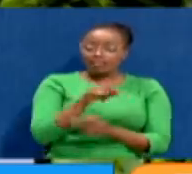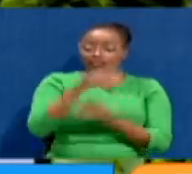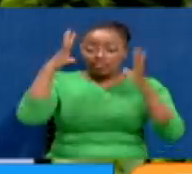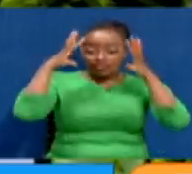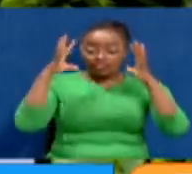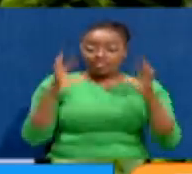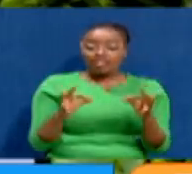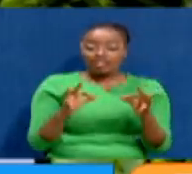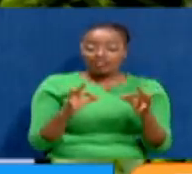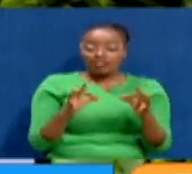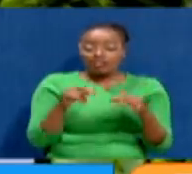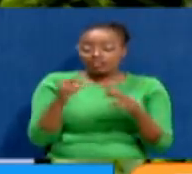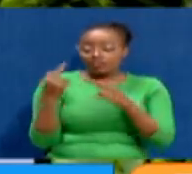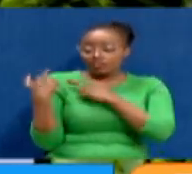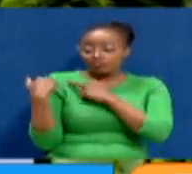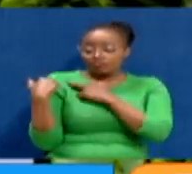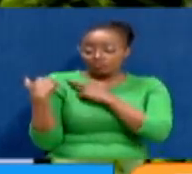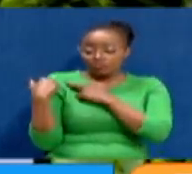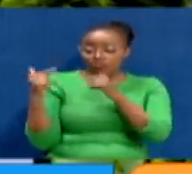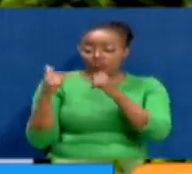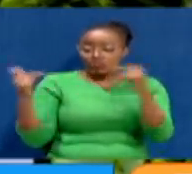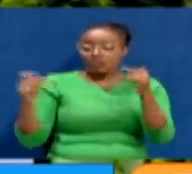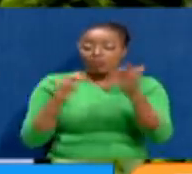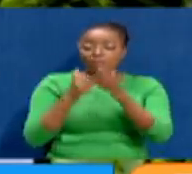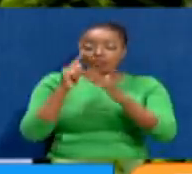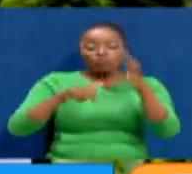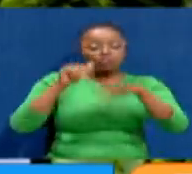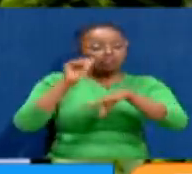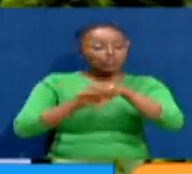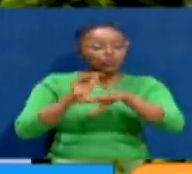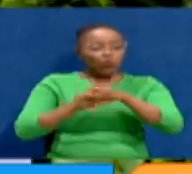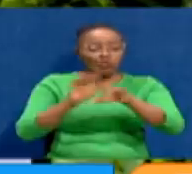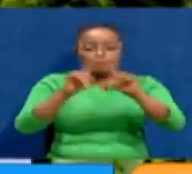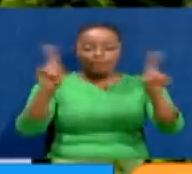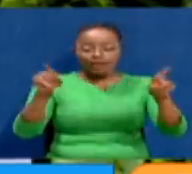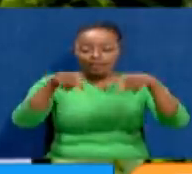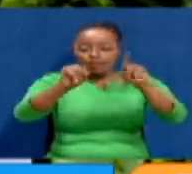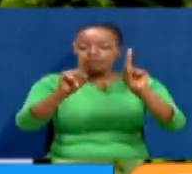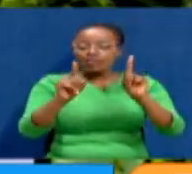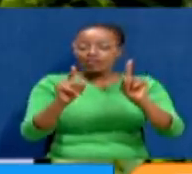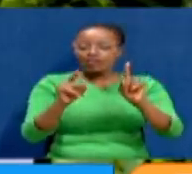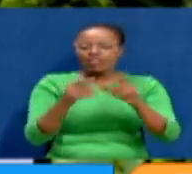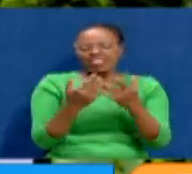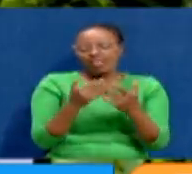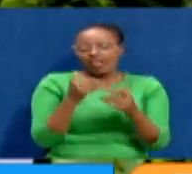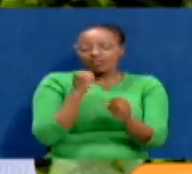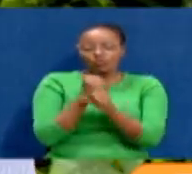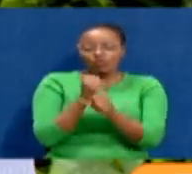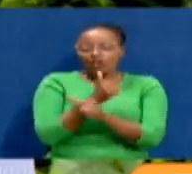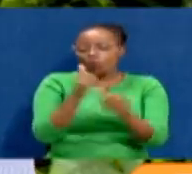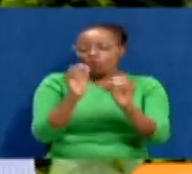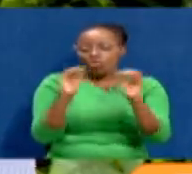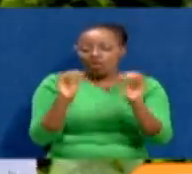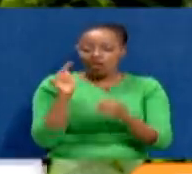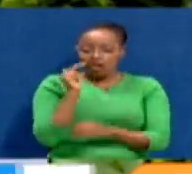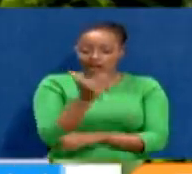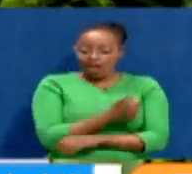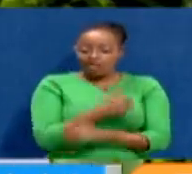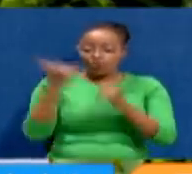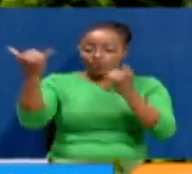chosen to play the role of opposition, which I think is very good, but they are not playing it very well. I think we